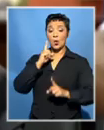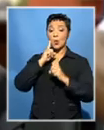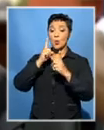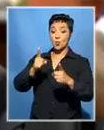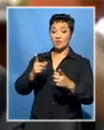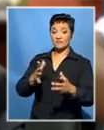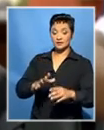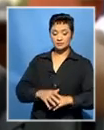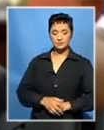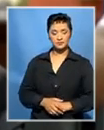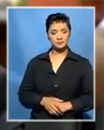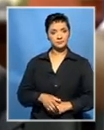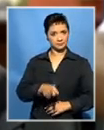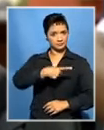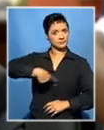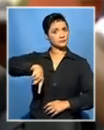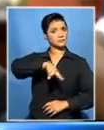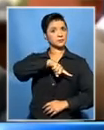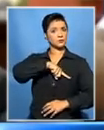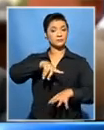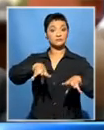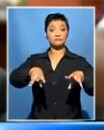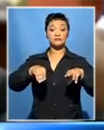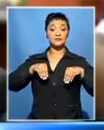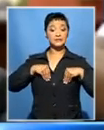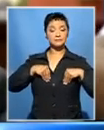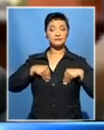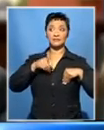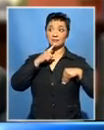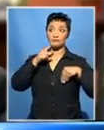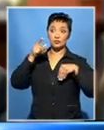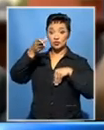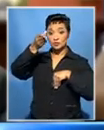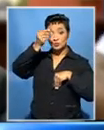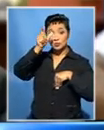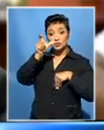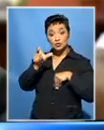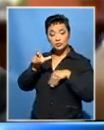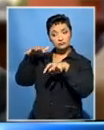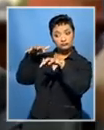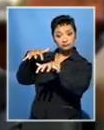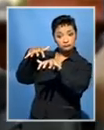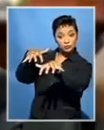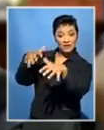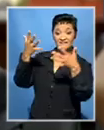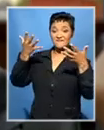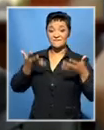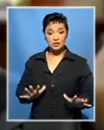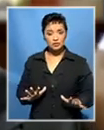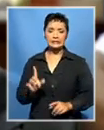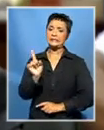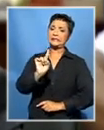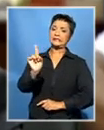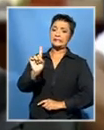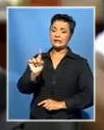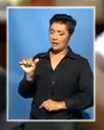warning. We have accepted that it did not go away. We have accepted that it is going to come